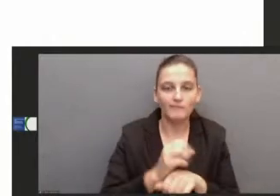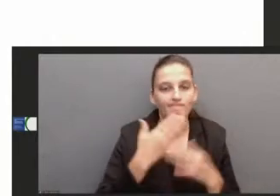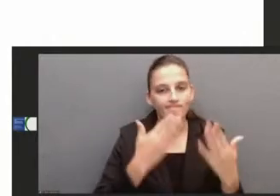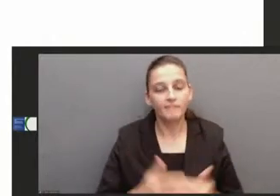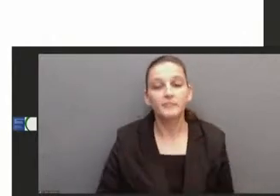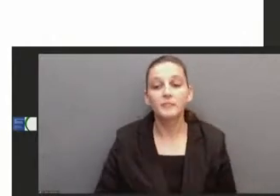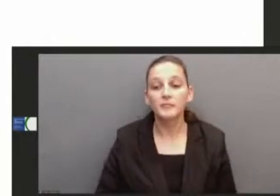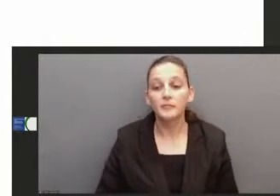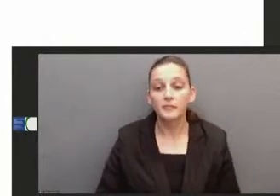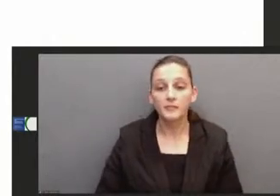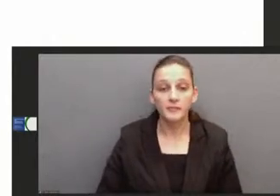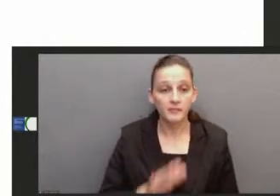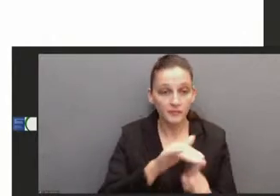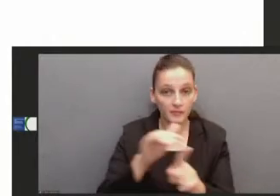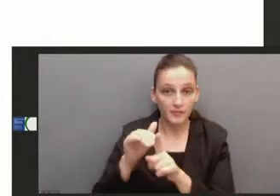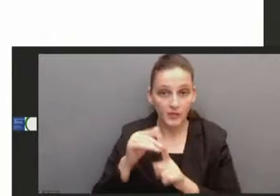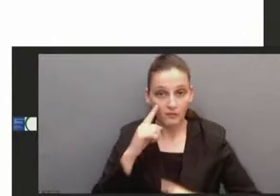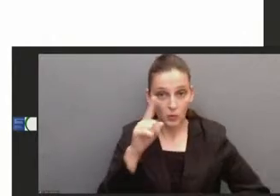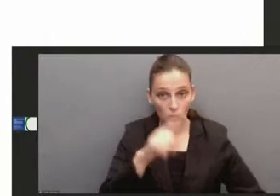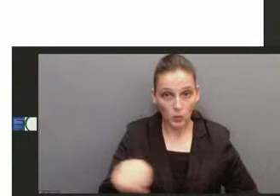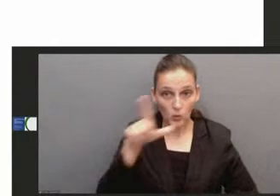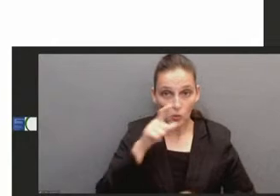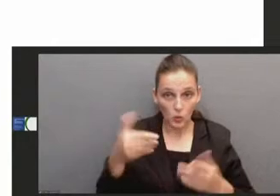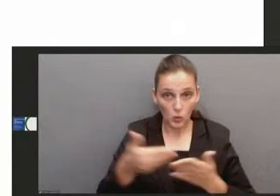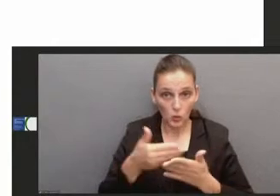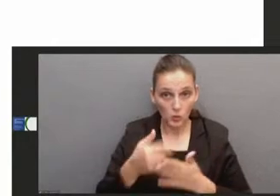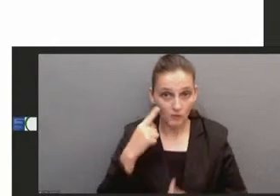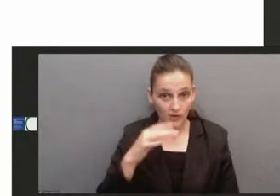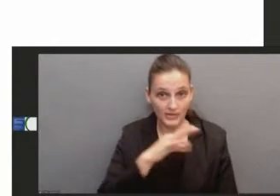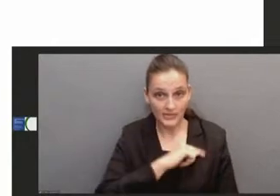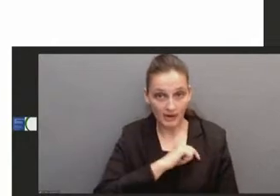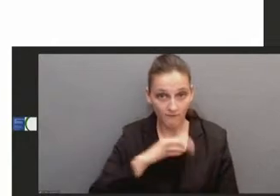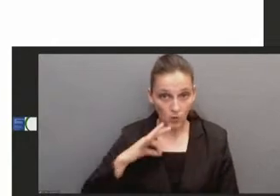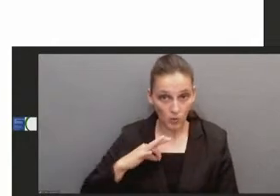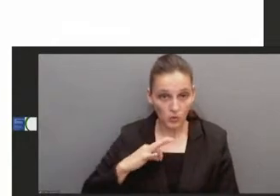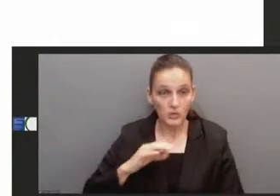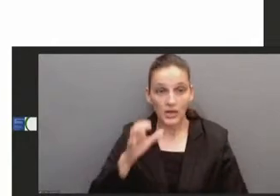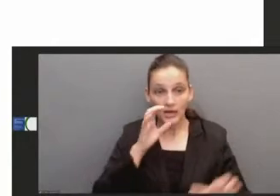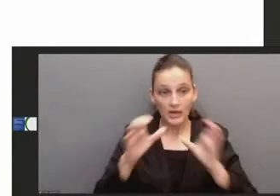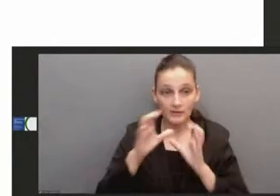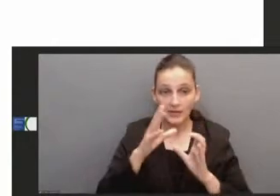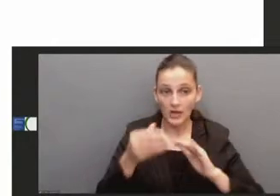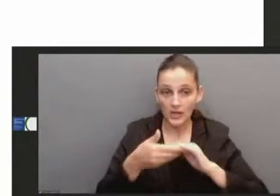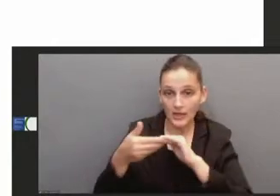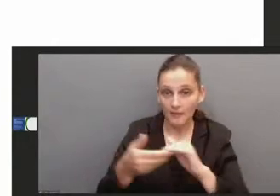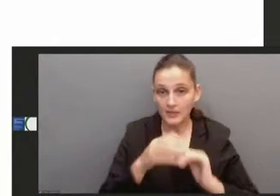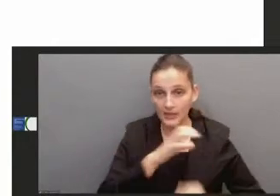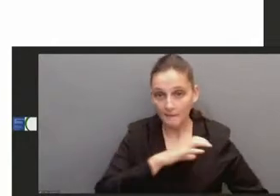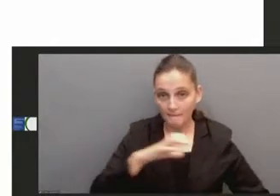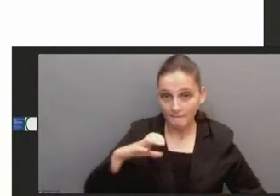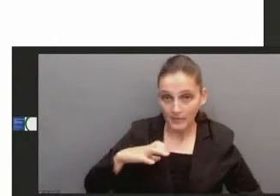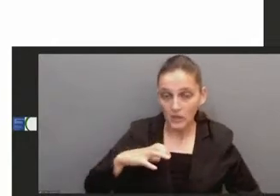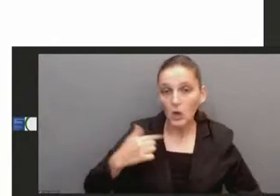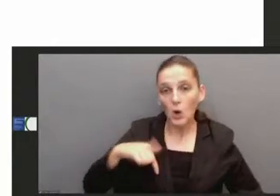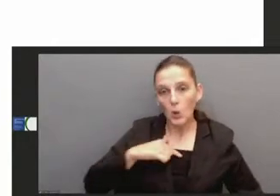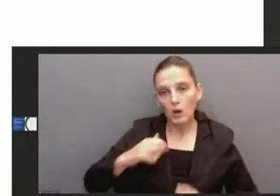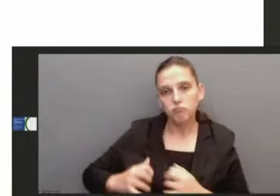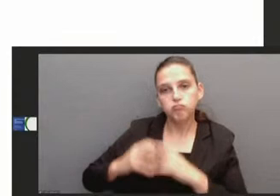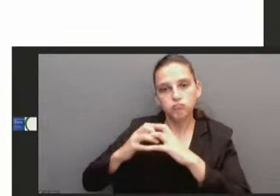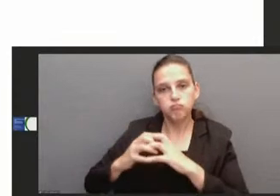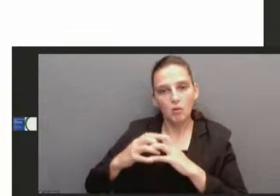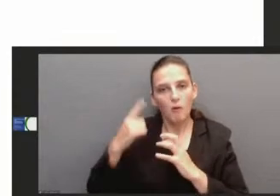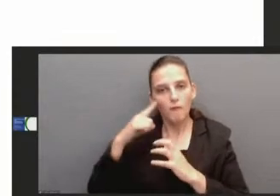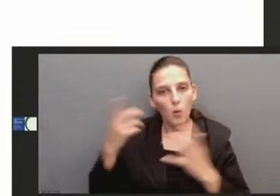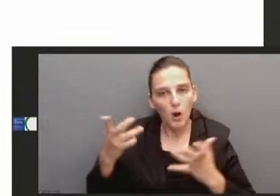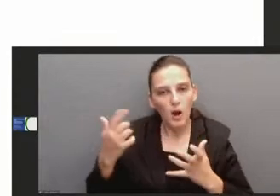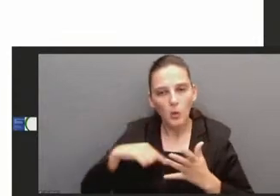quick reminder, in particular for those that are new to the task force, the Communications and Collaboration Subcommittee was created to explore how